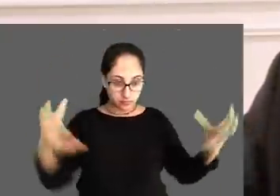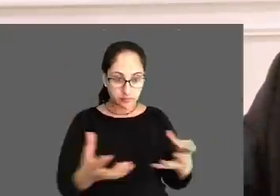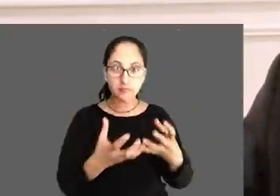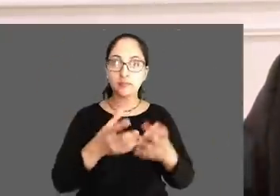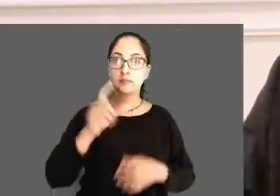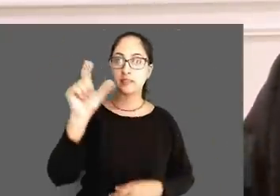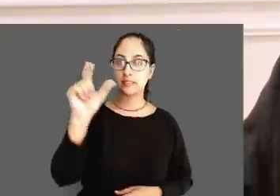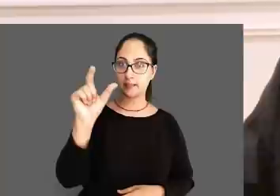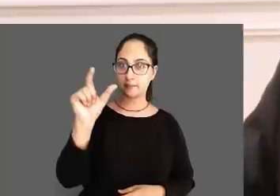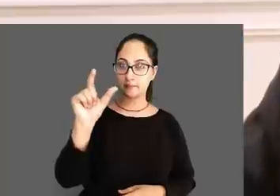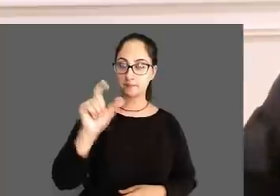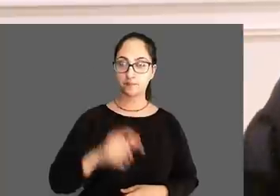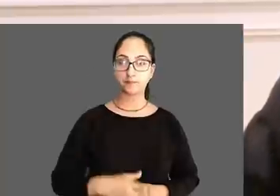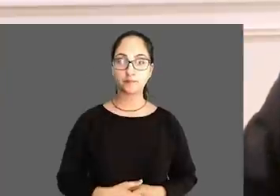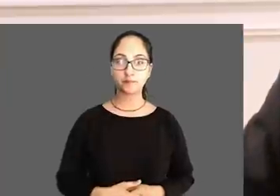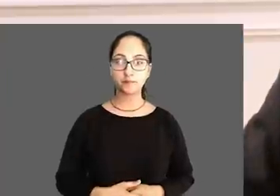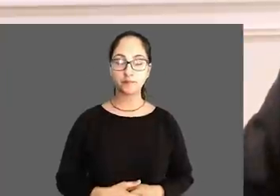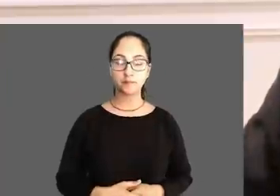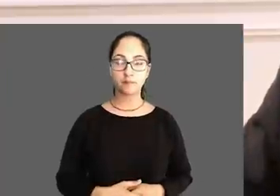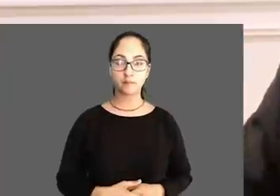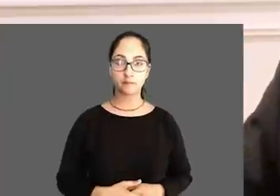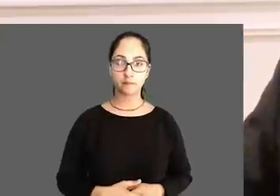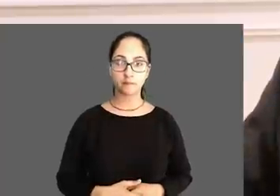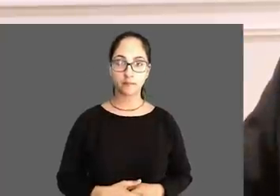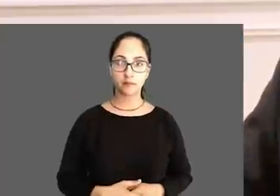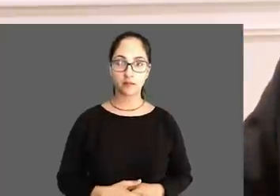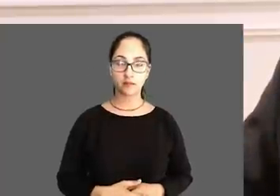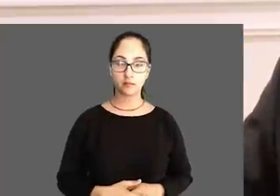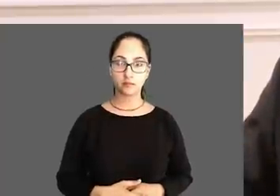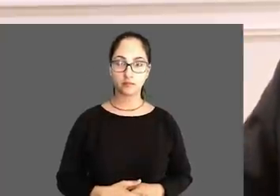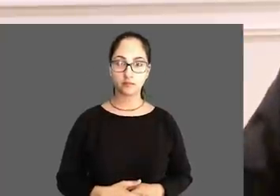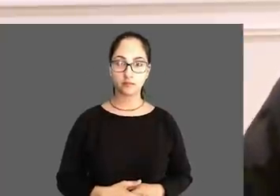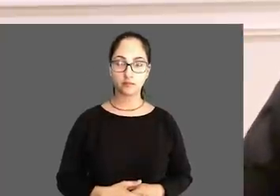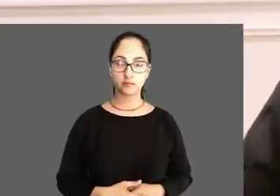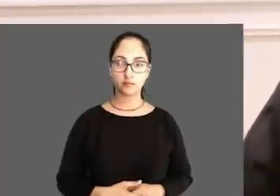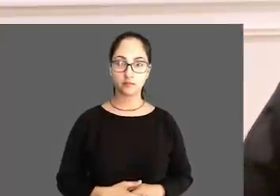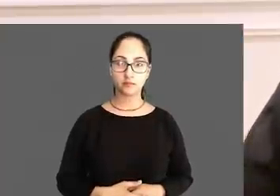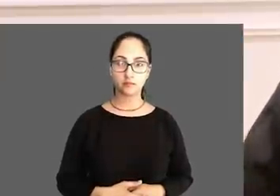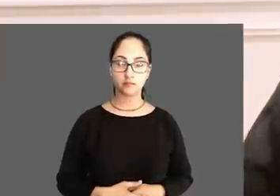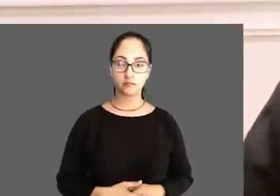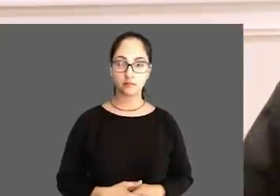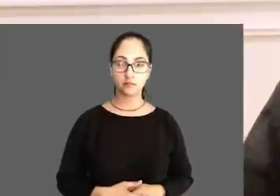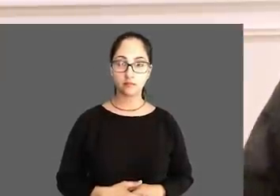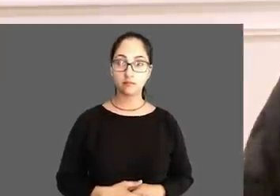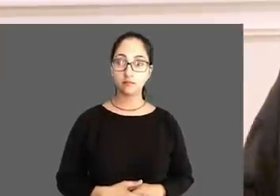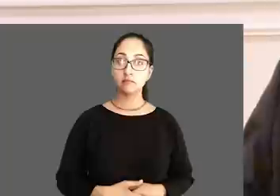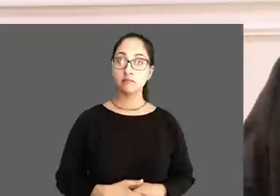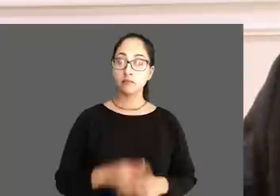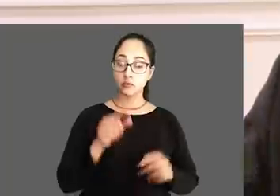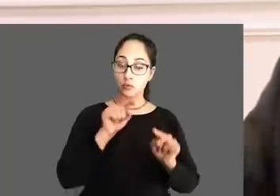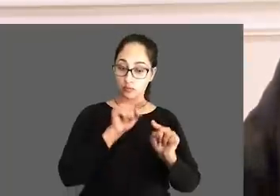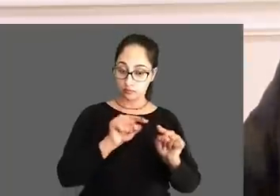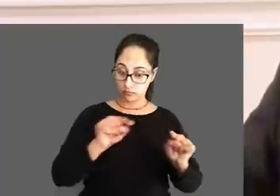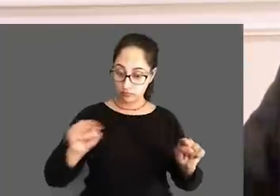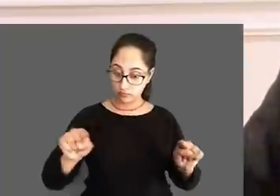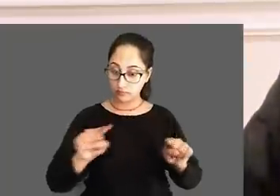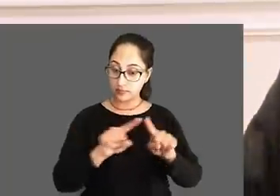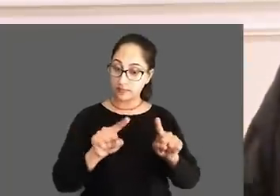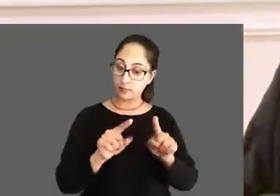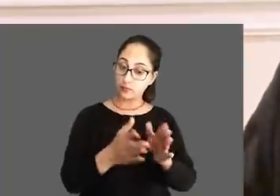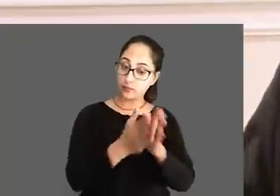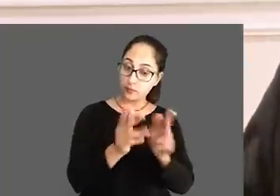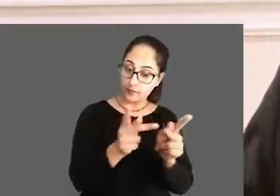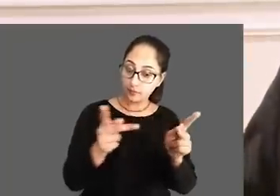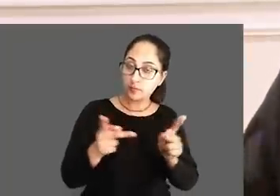various communities within Islam. And many times these other places of worship are